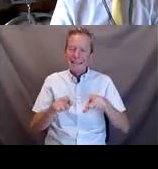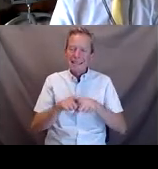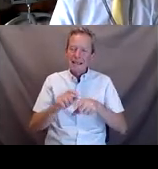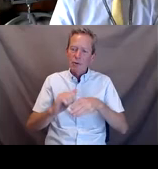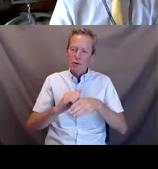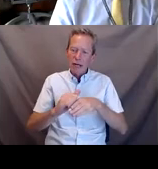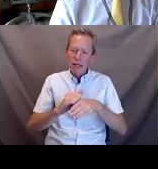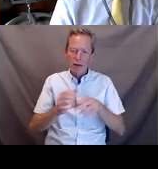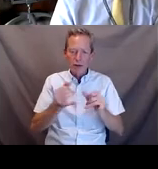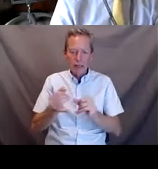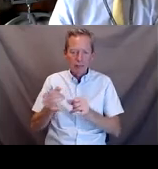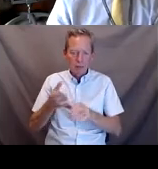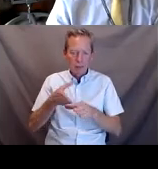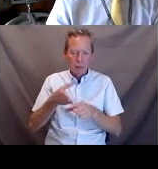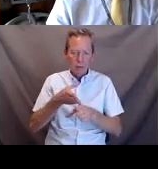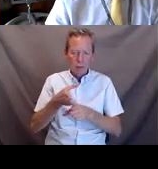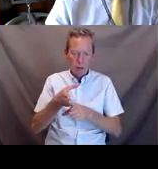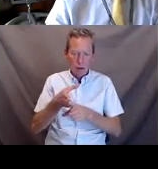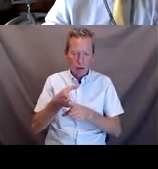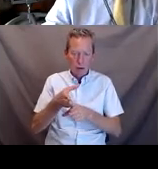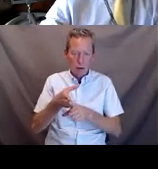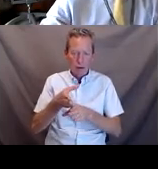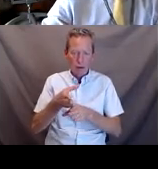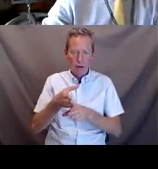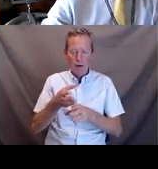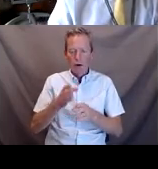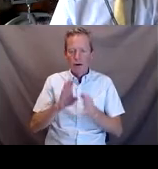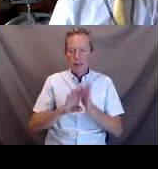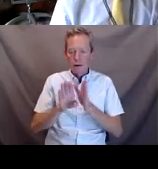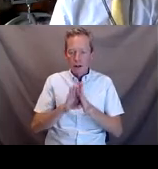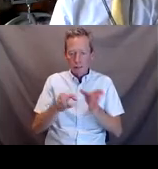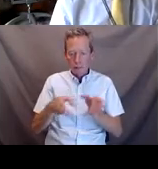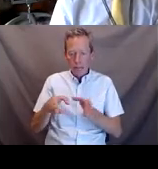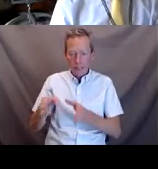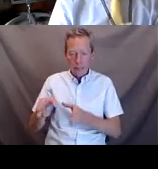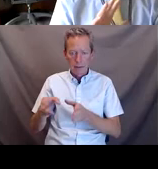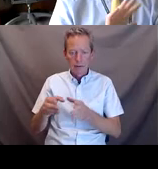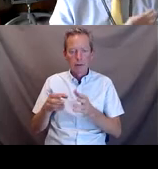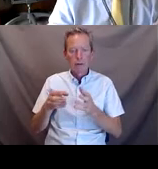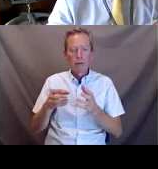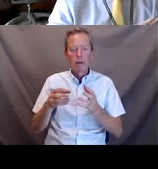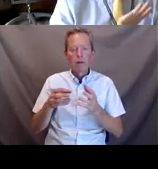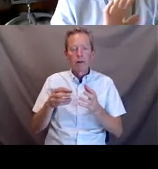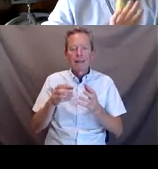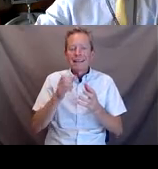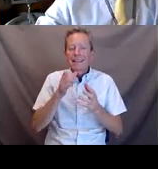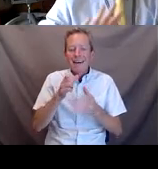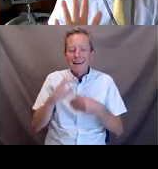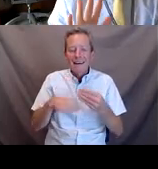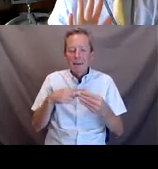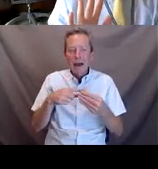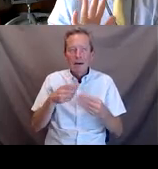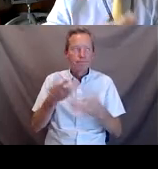or individual career career development and planning It's not, this is not about